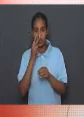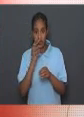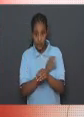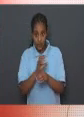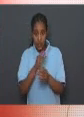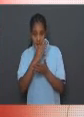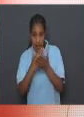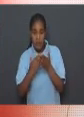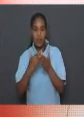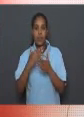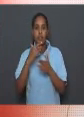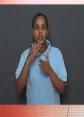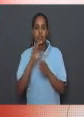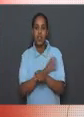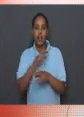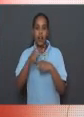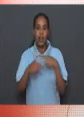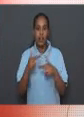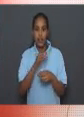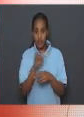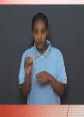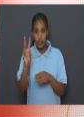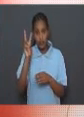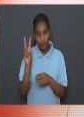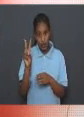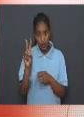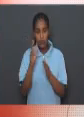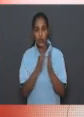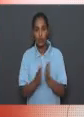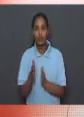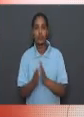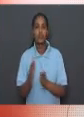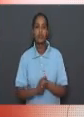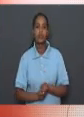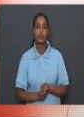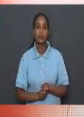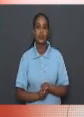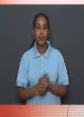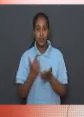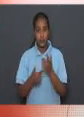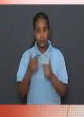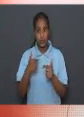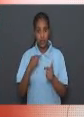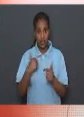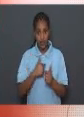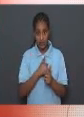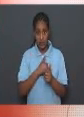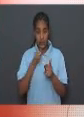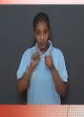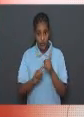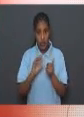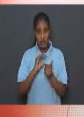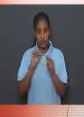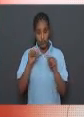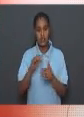their half-cell reactions and the volts produced. This brings us to the end